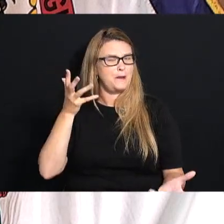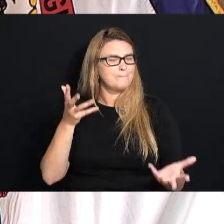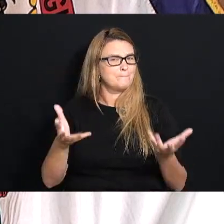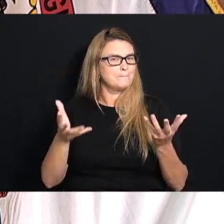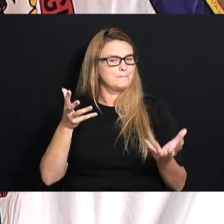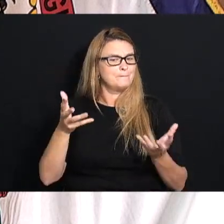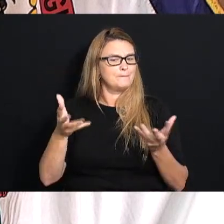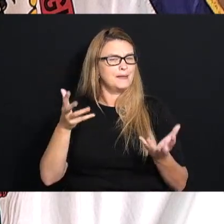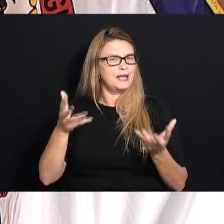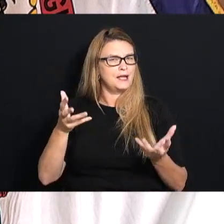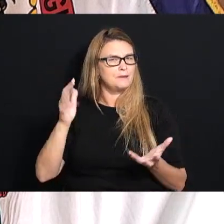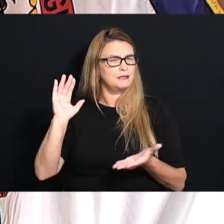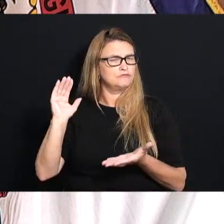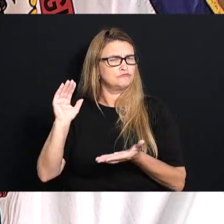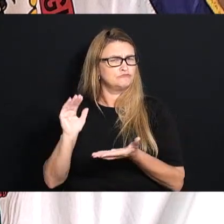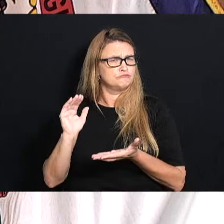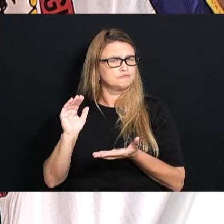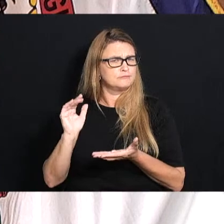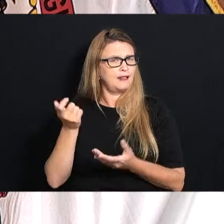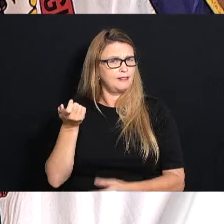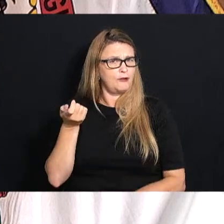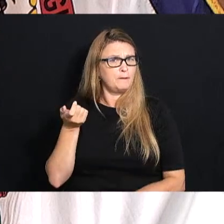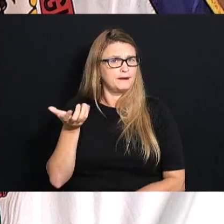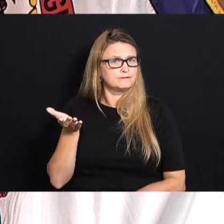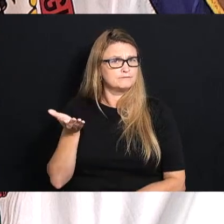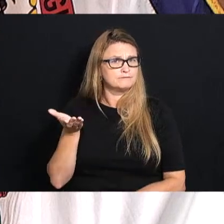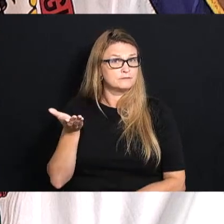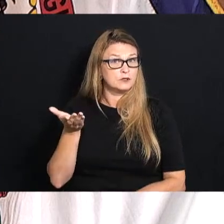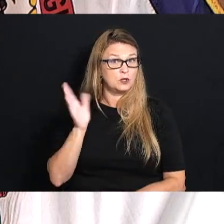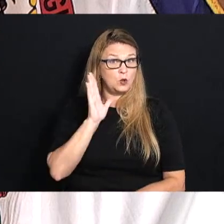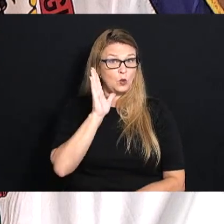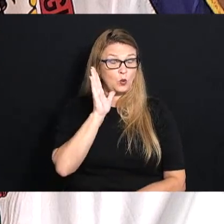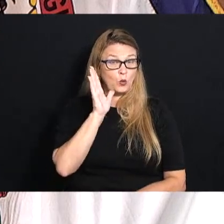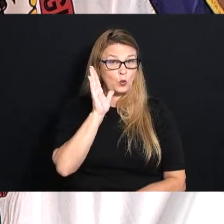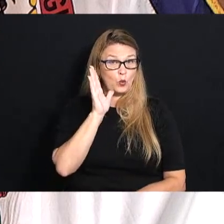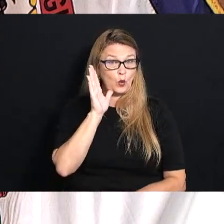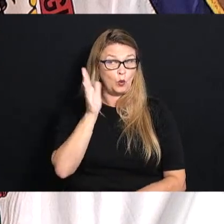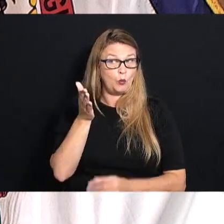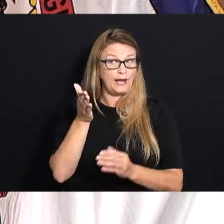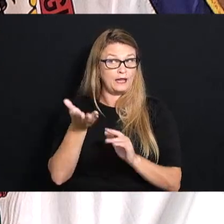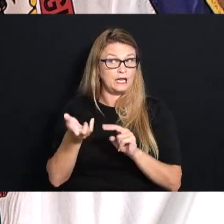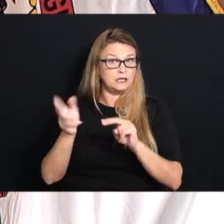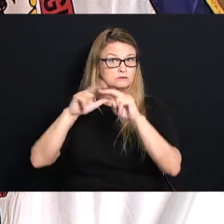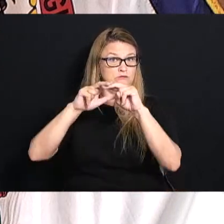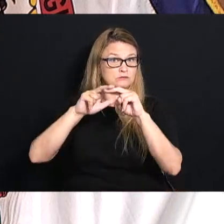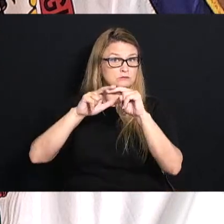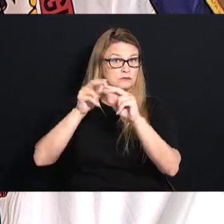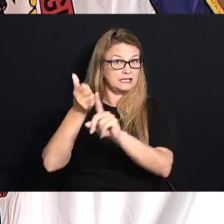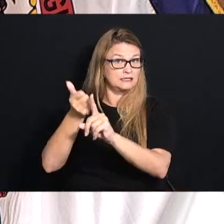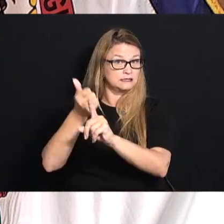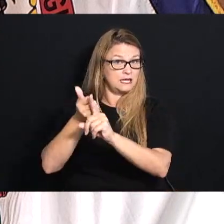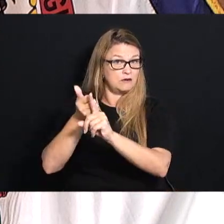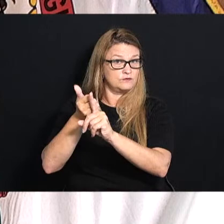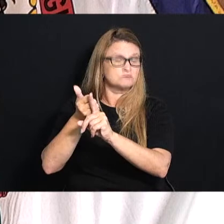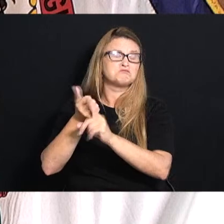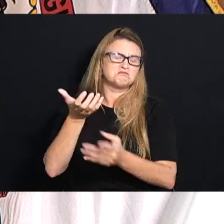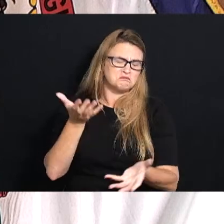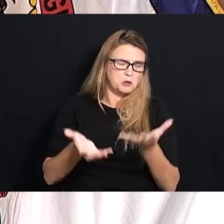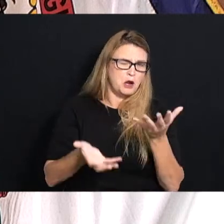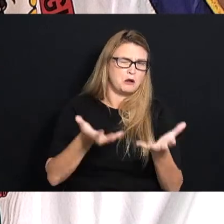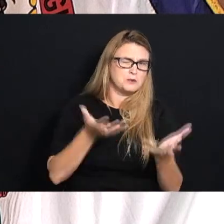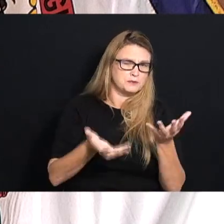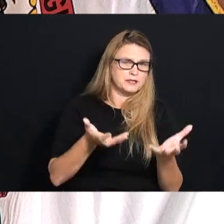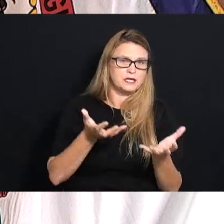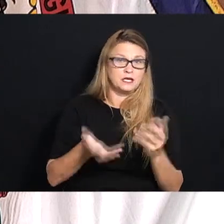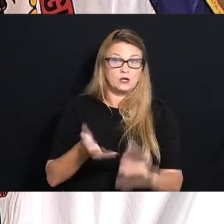little teeny bit. And will it right itself? Probably. Will we end